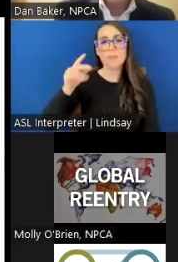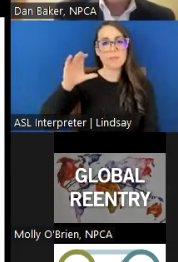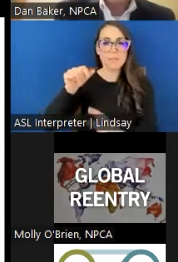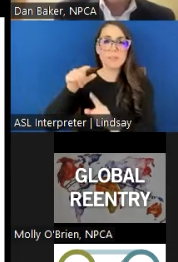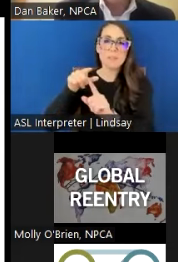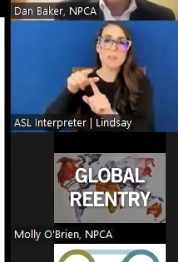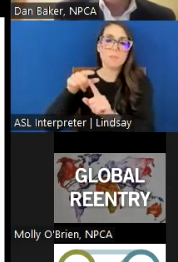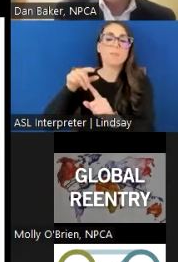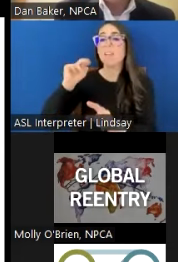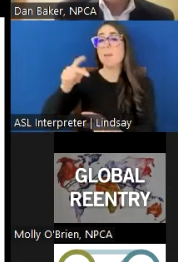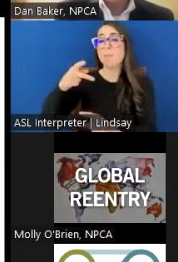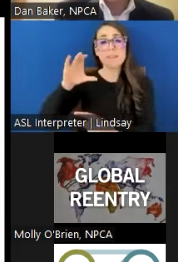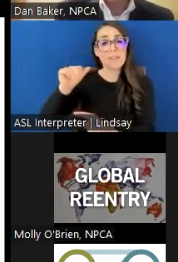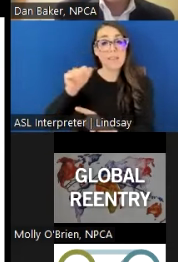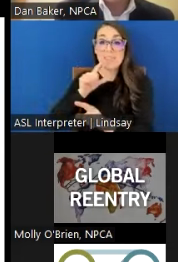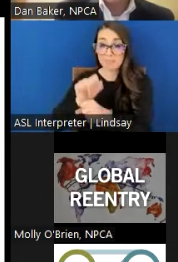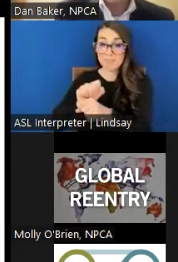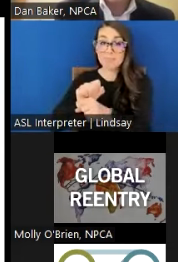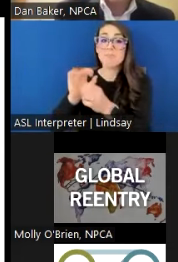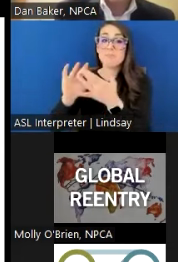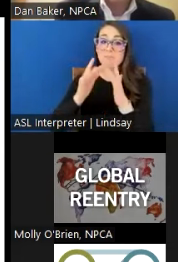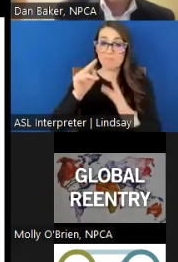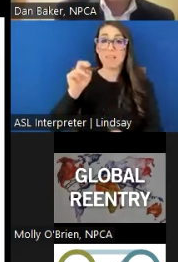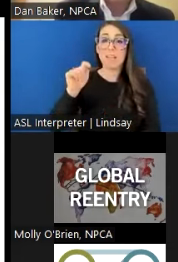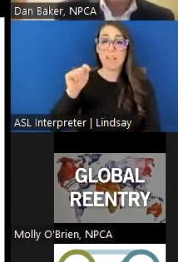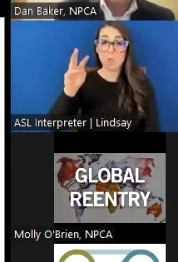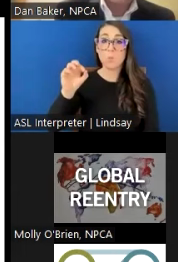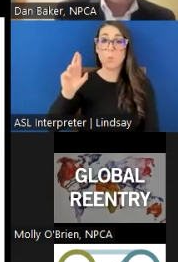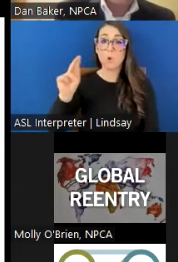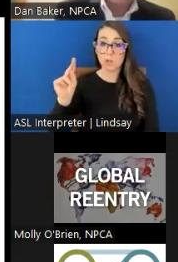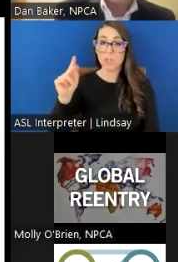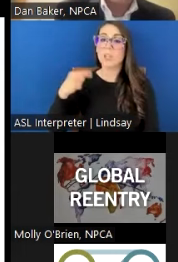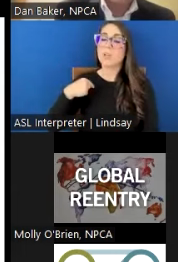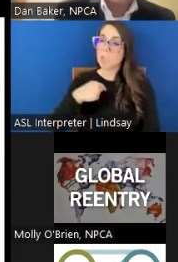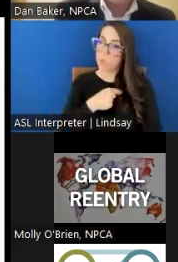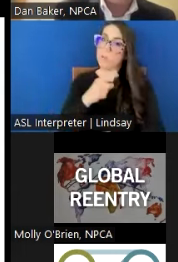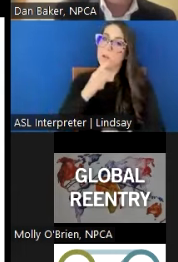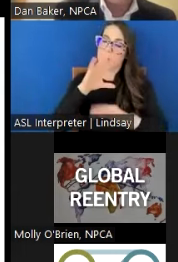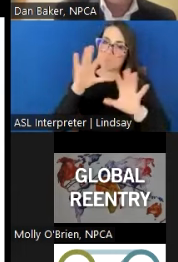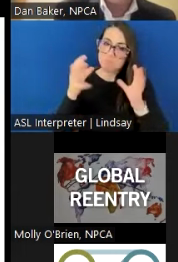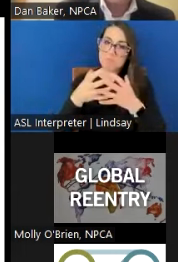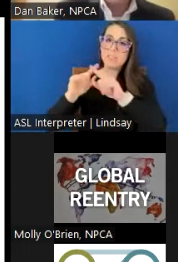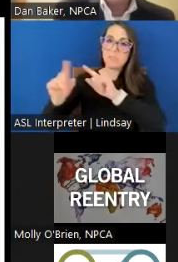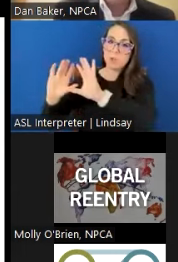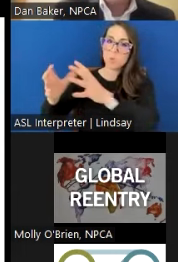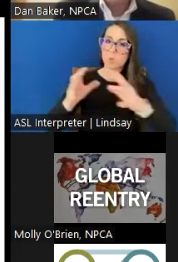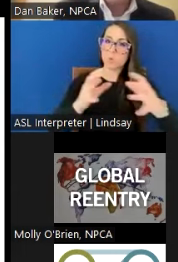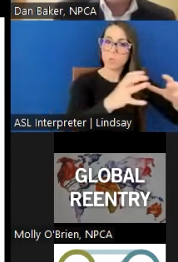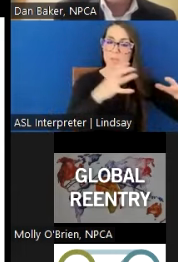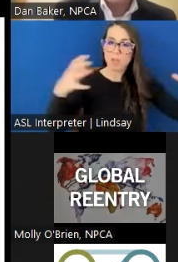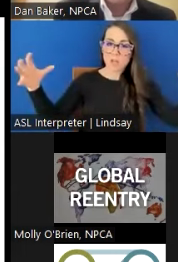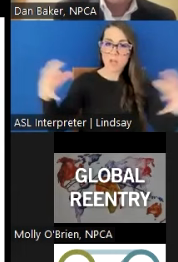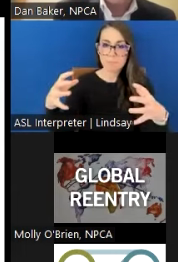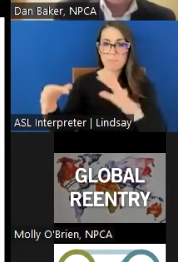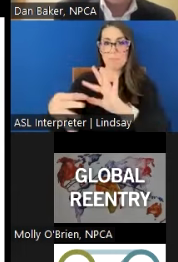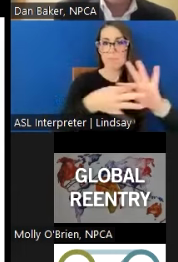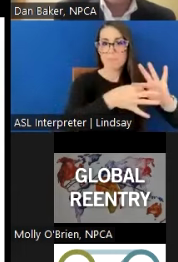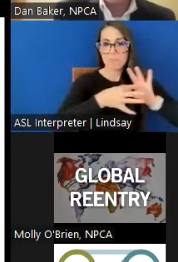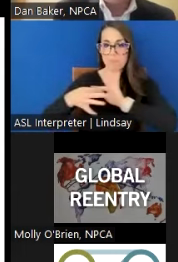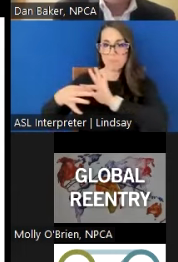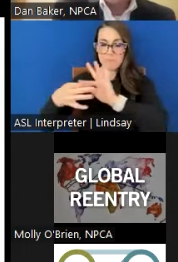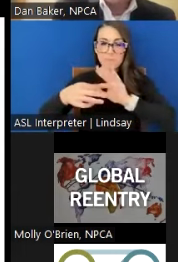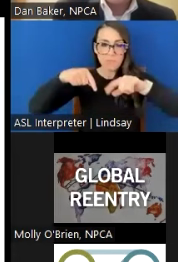that MPCA is a network. We are the platform for a network of groups, of individuals, for connecting with one